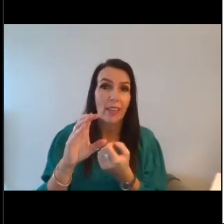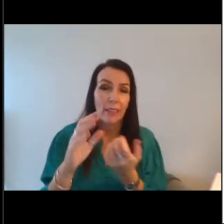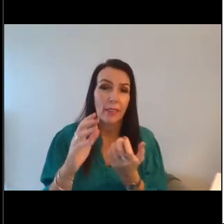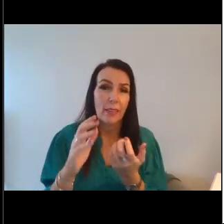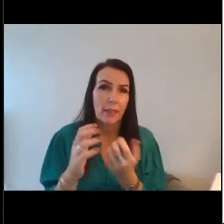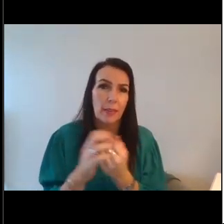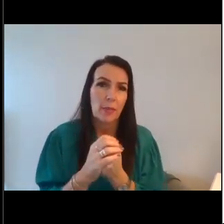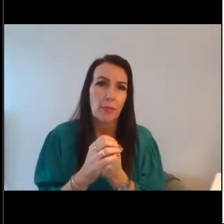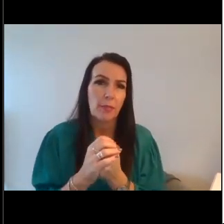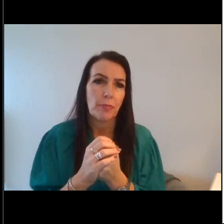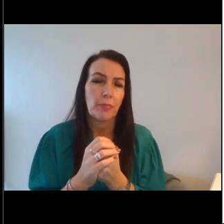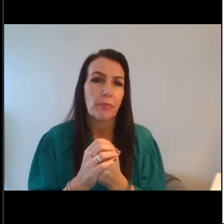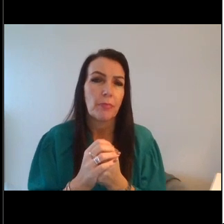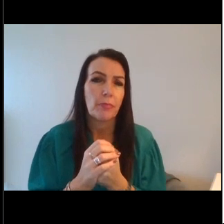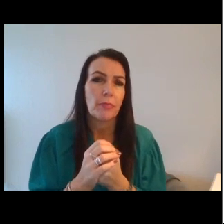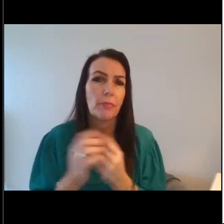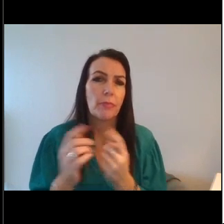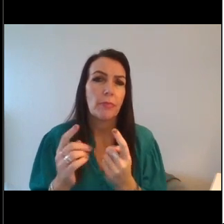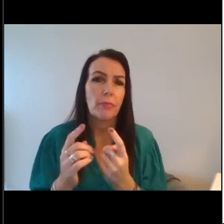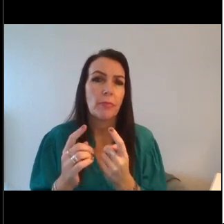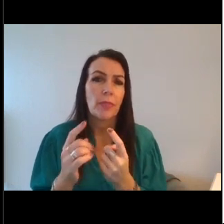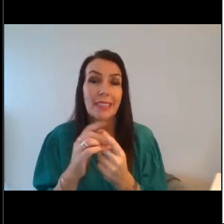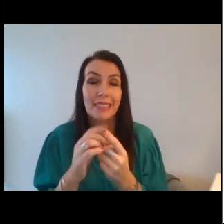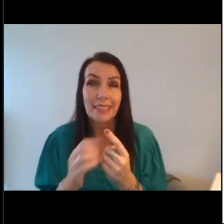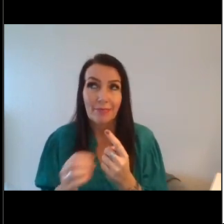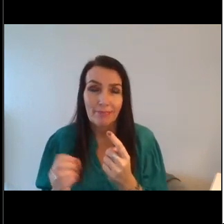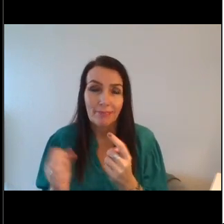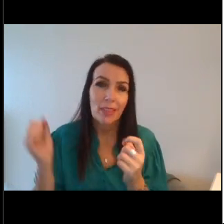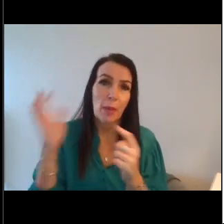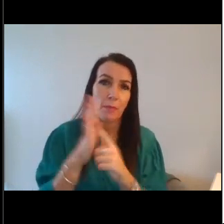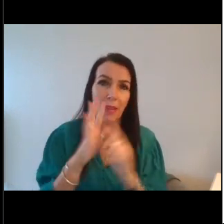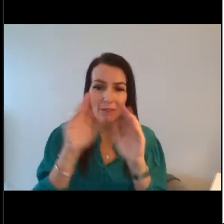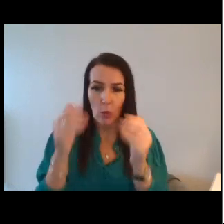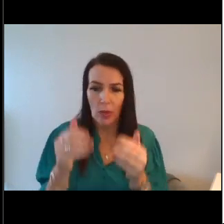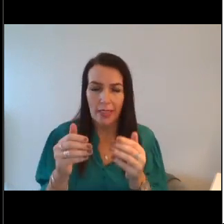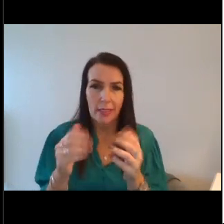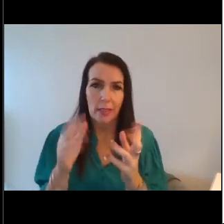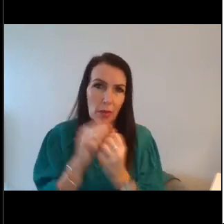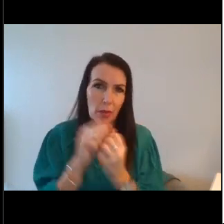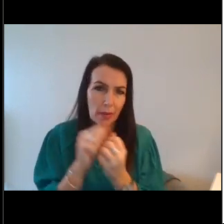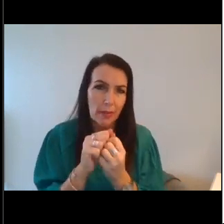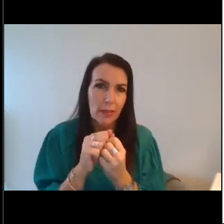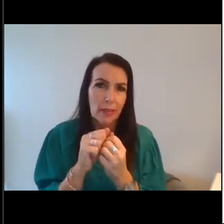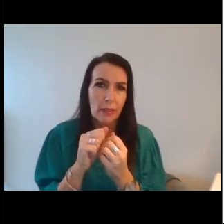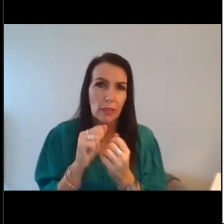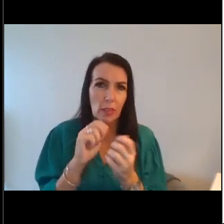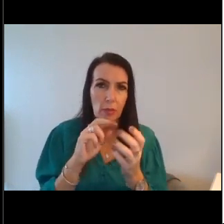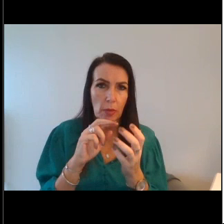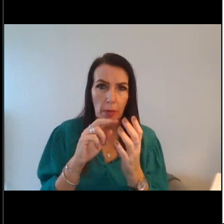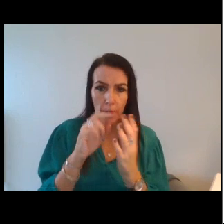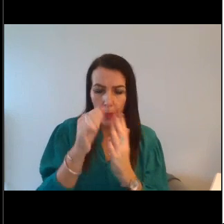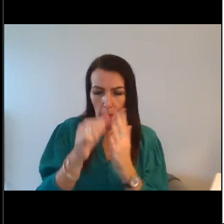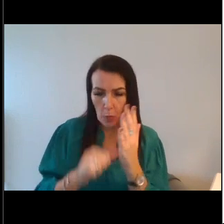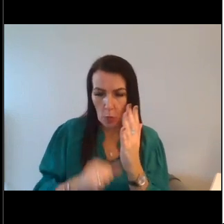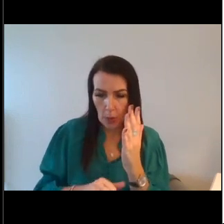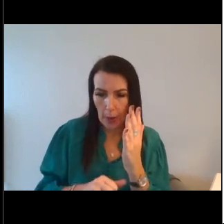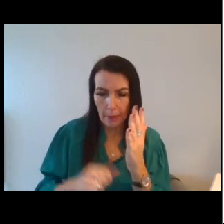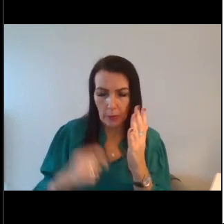as the example, that's a bonus on top, but don't predicate a plan, a program